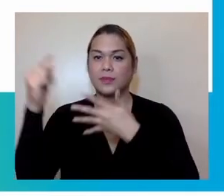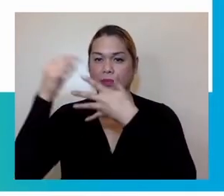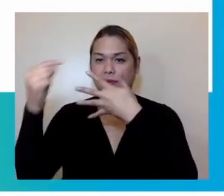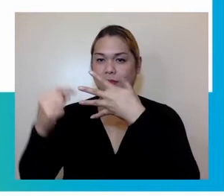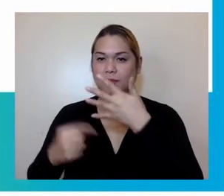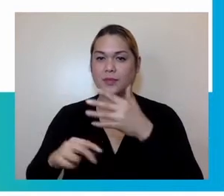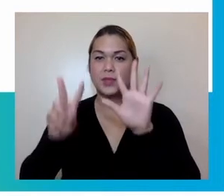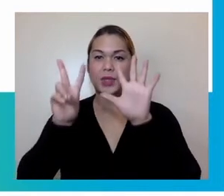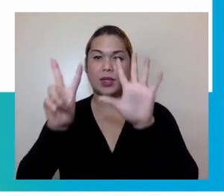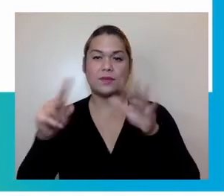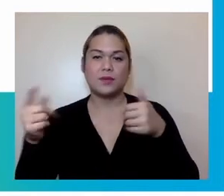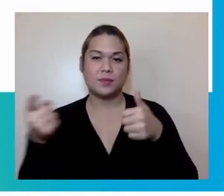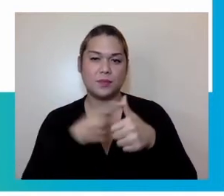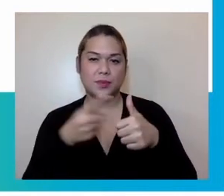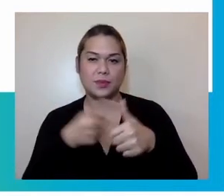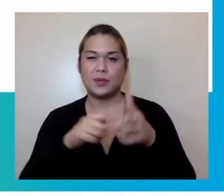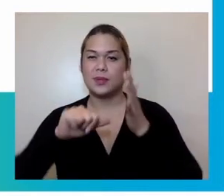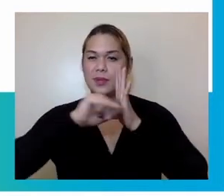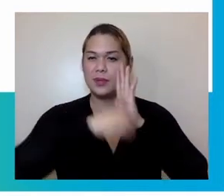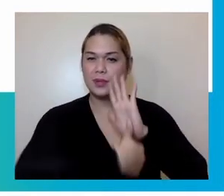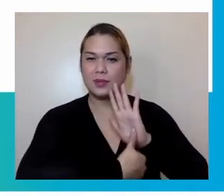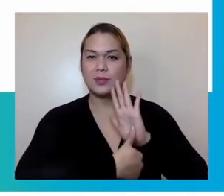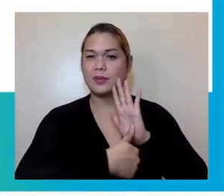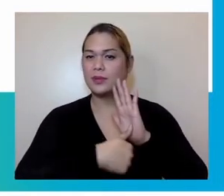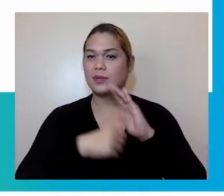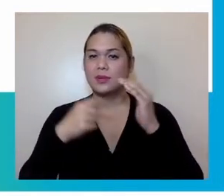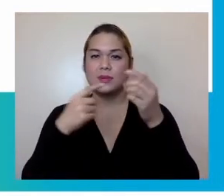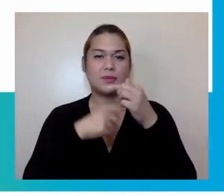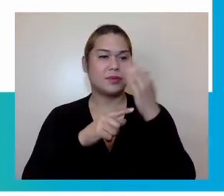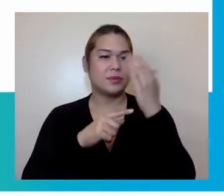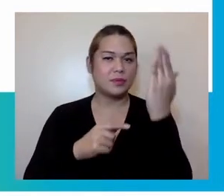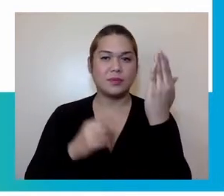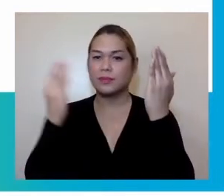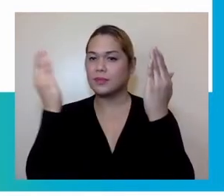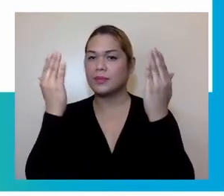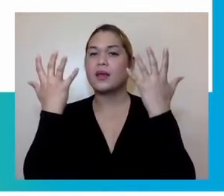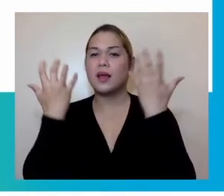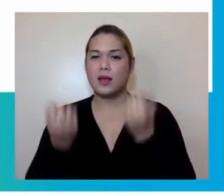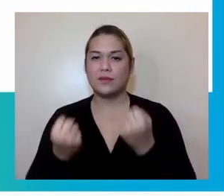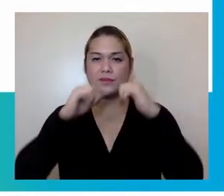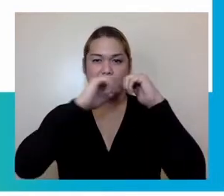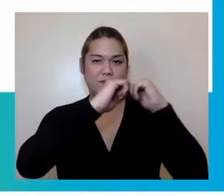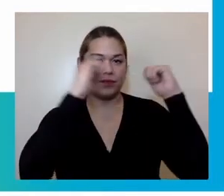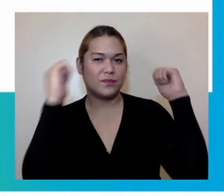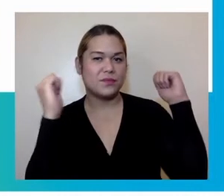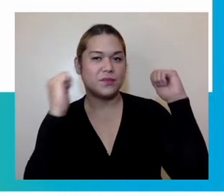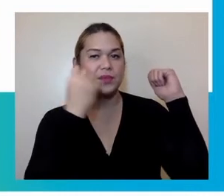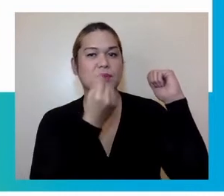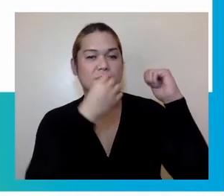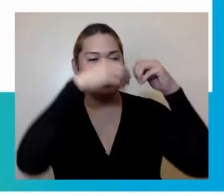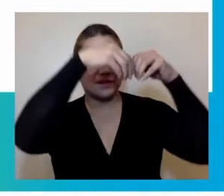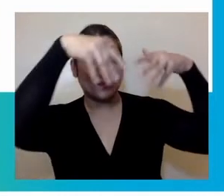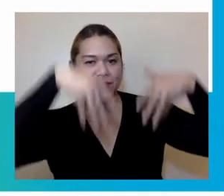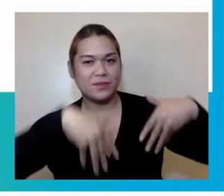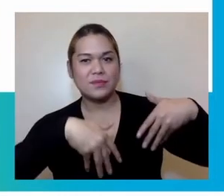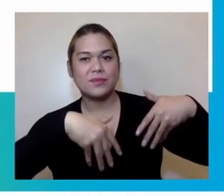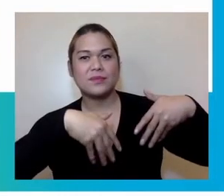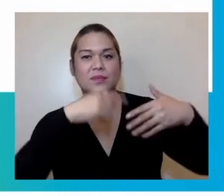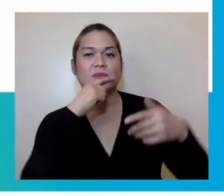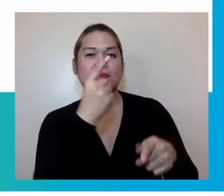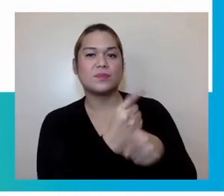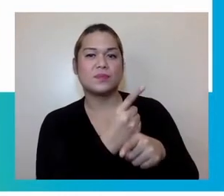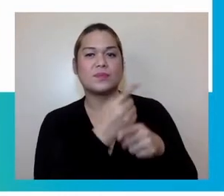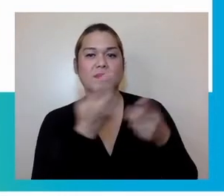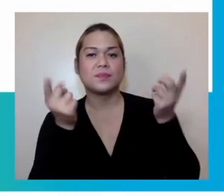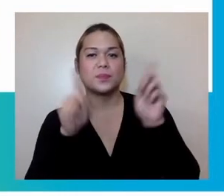cross-checked them with the realities on the ground based on factual circumstances and experiences of our communities living in